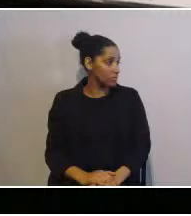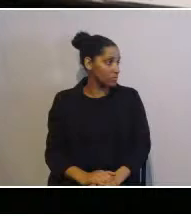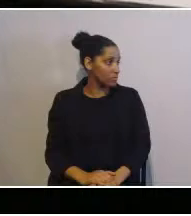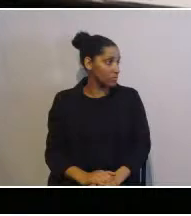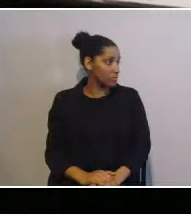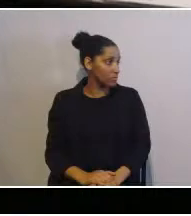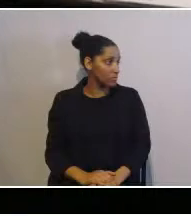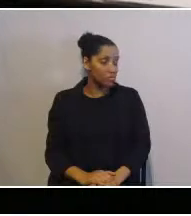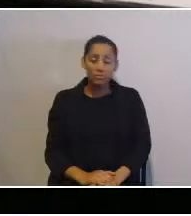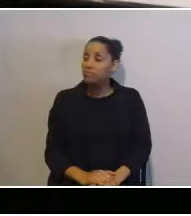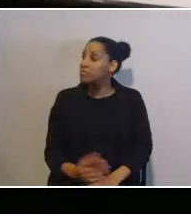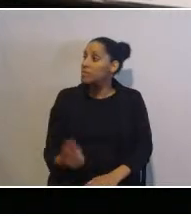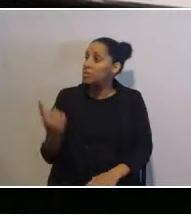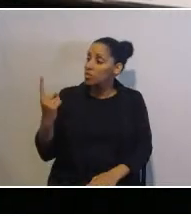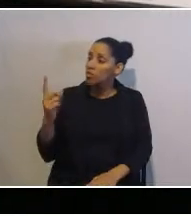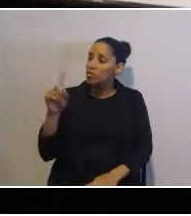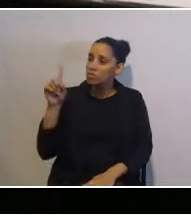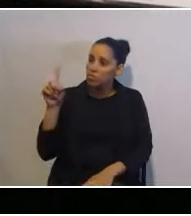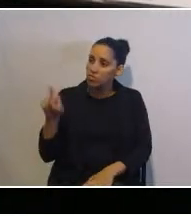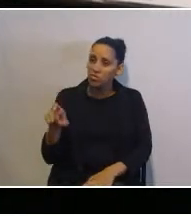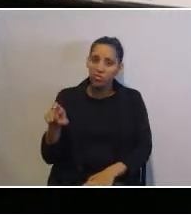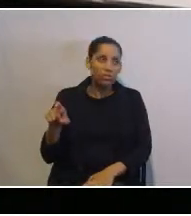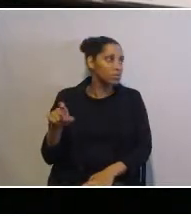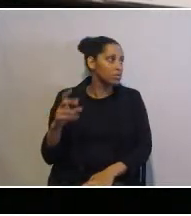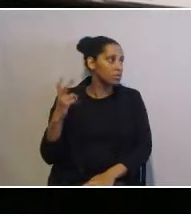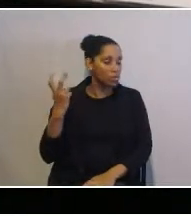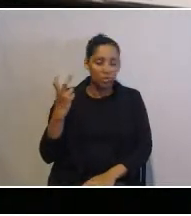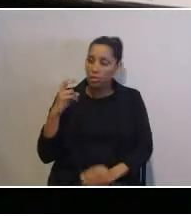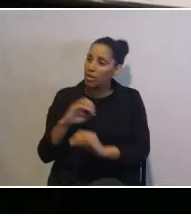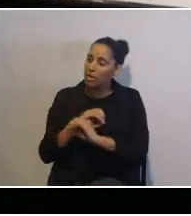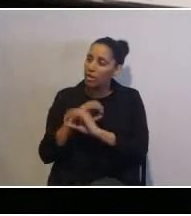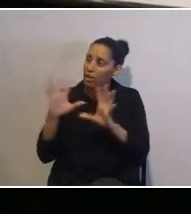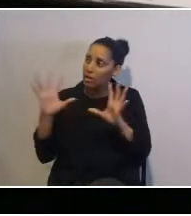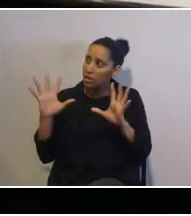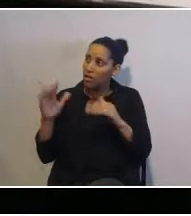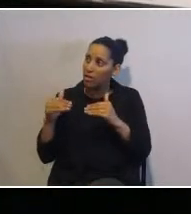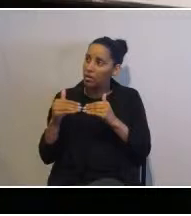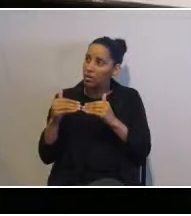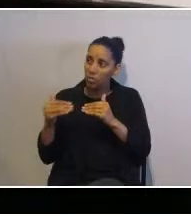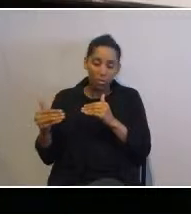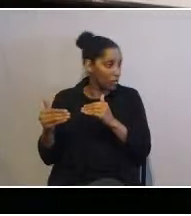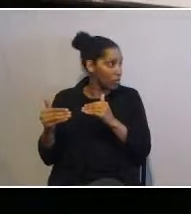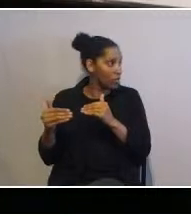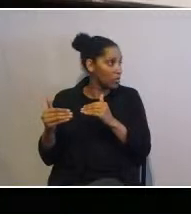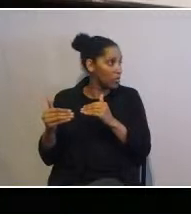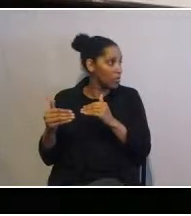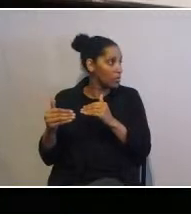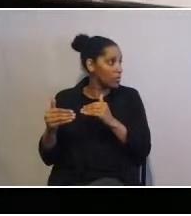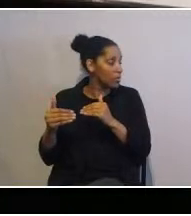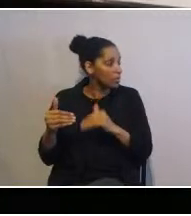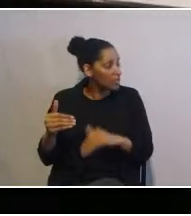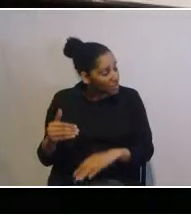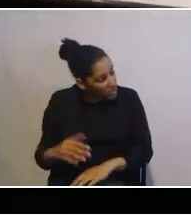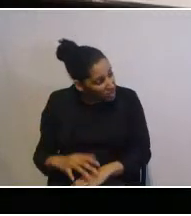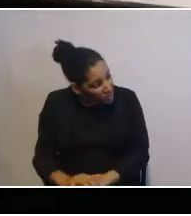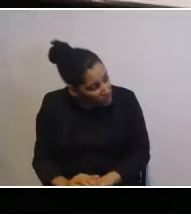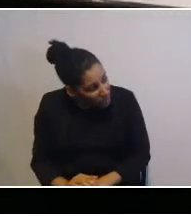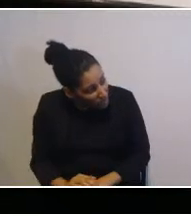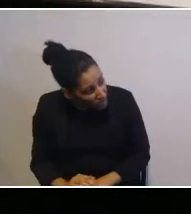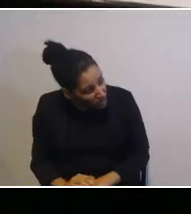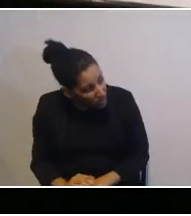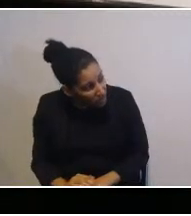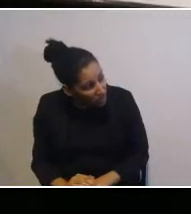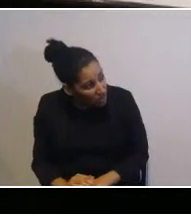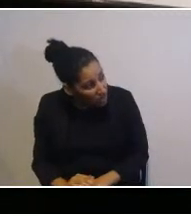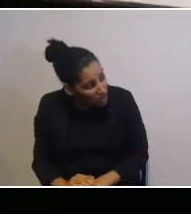Just one, Chair, in terms of really getting clarity or getting more clarity from Mr. Ngidi, you indicated that there